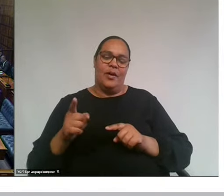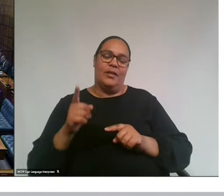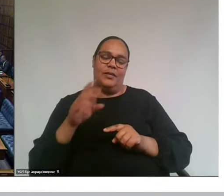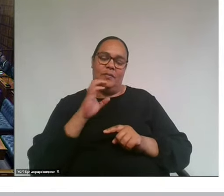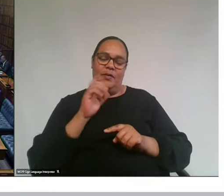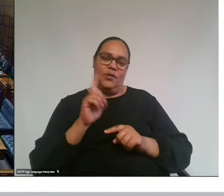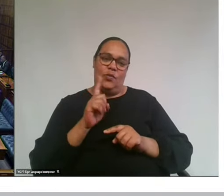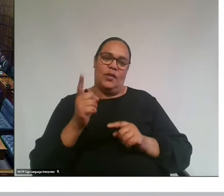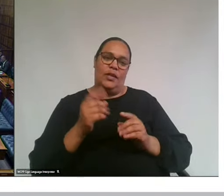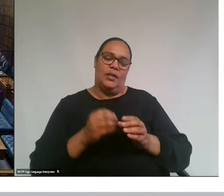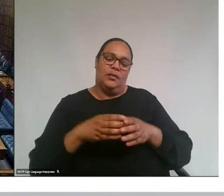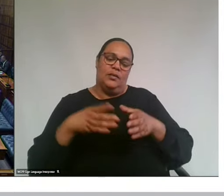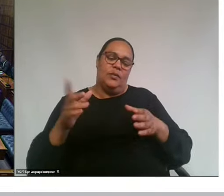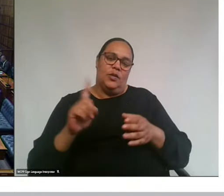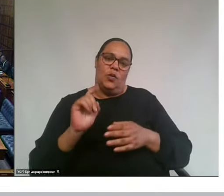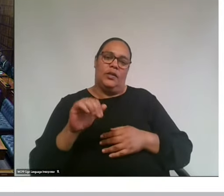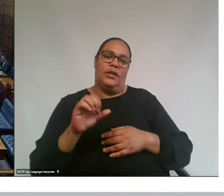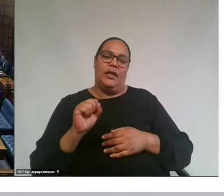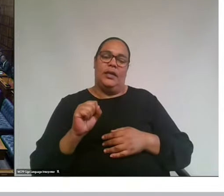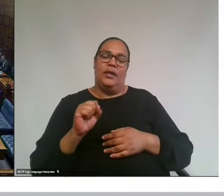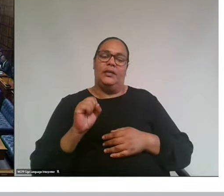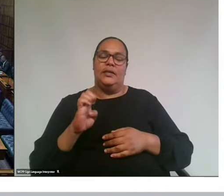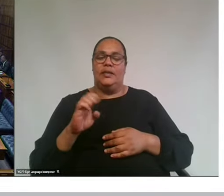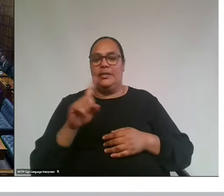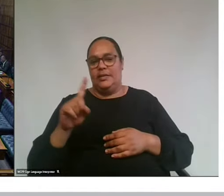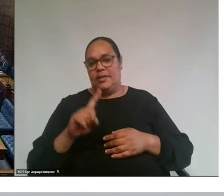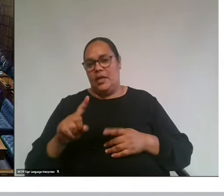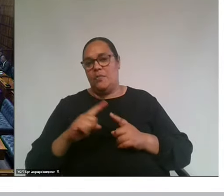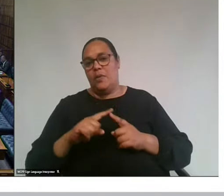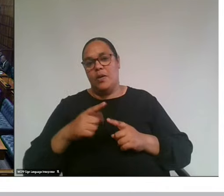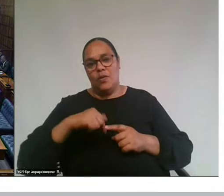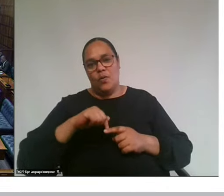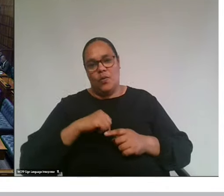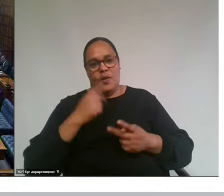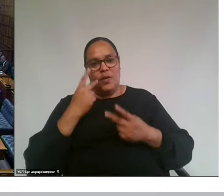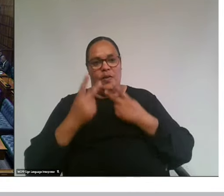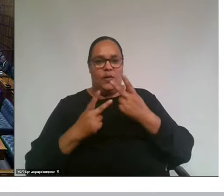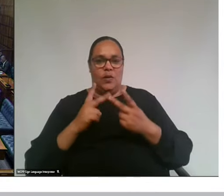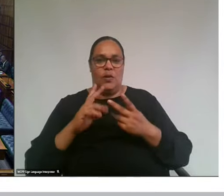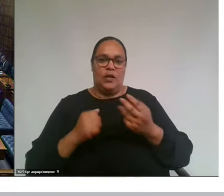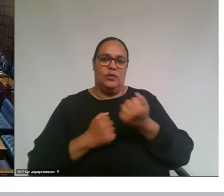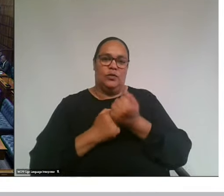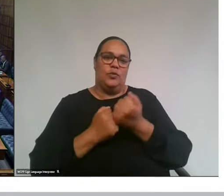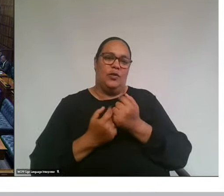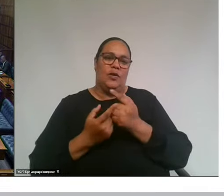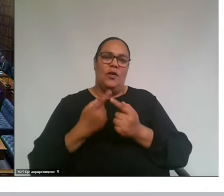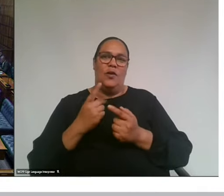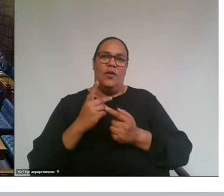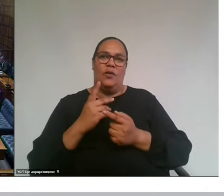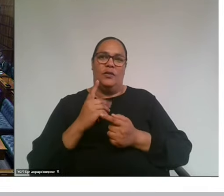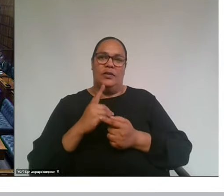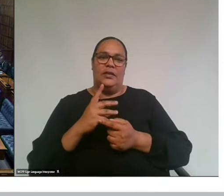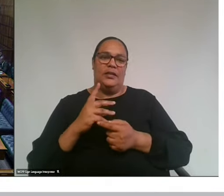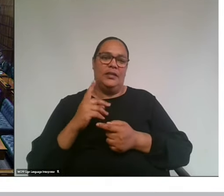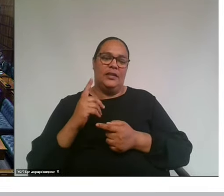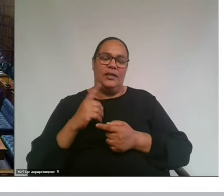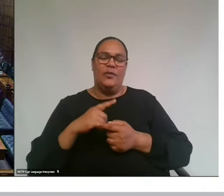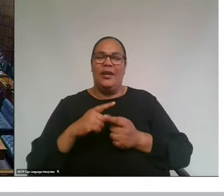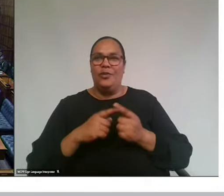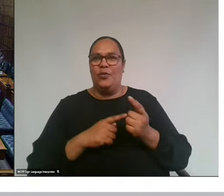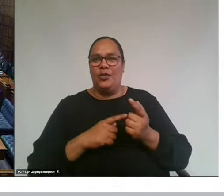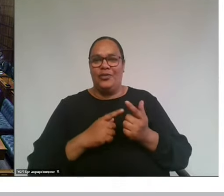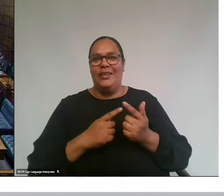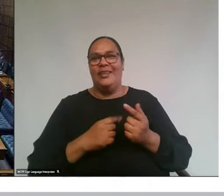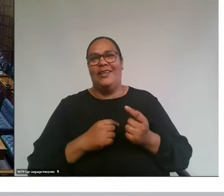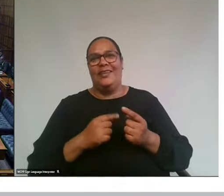would mean an expansion of the sez and we would look to support from the DTI uh